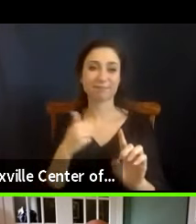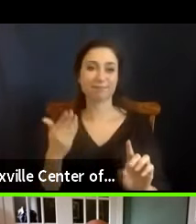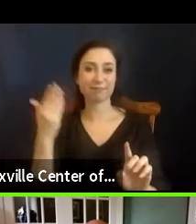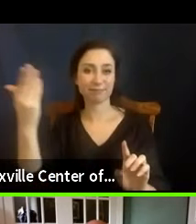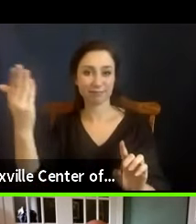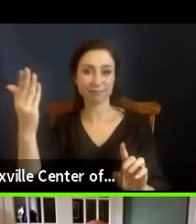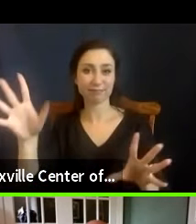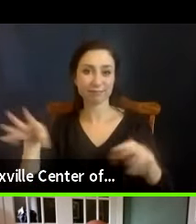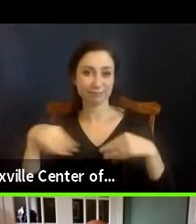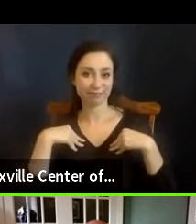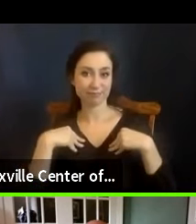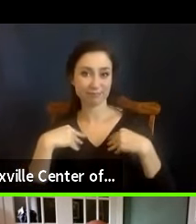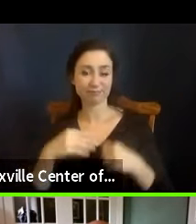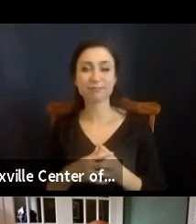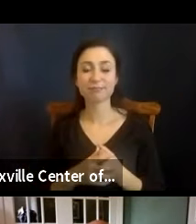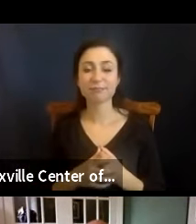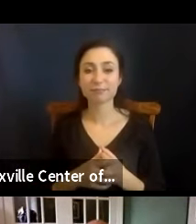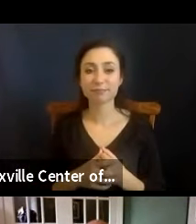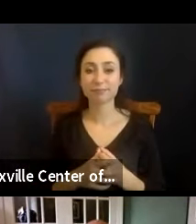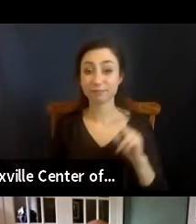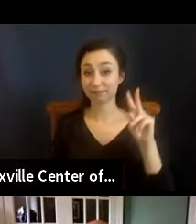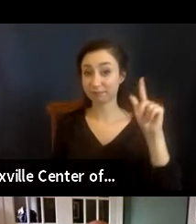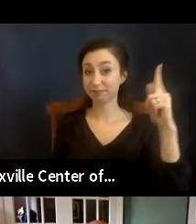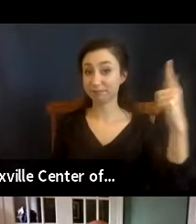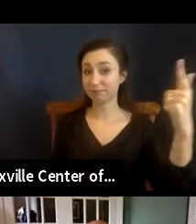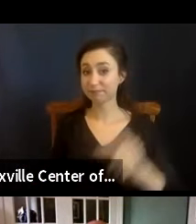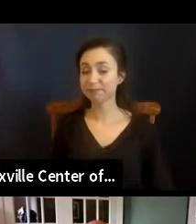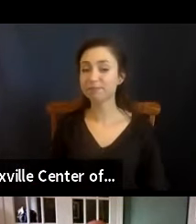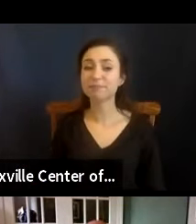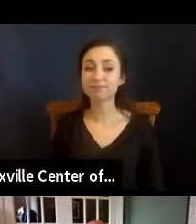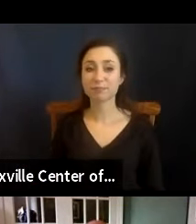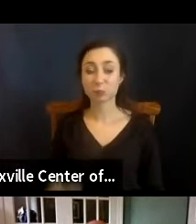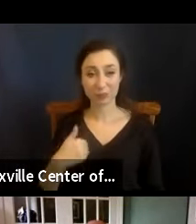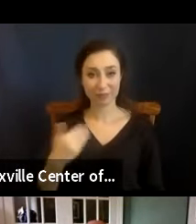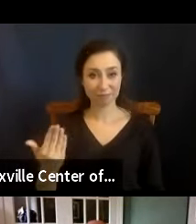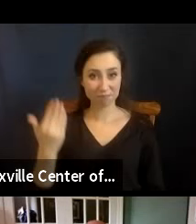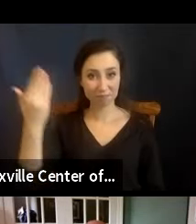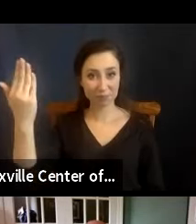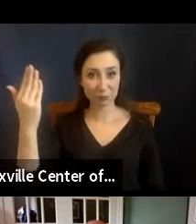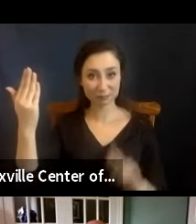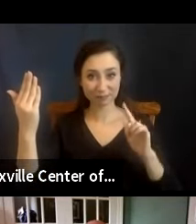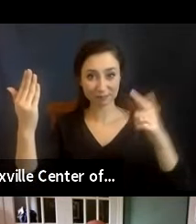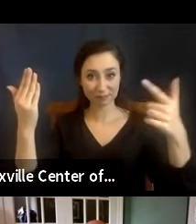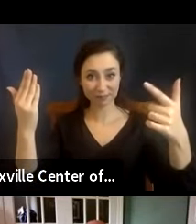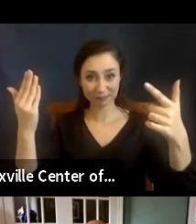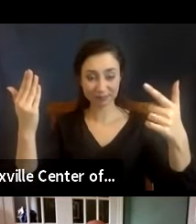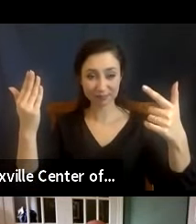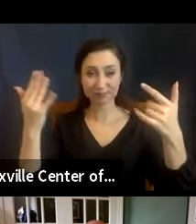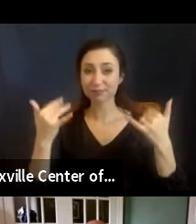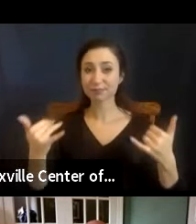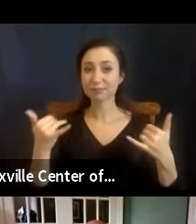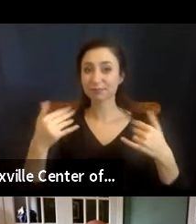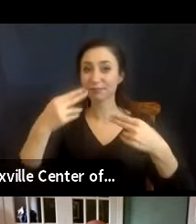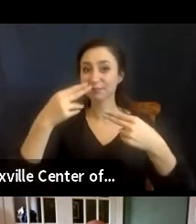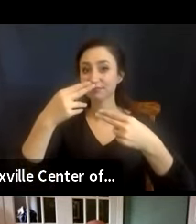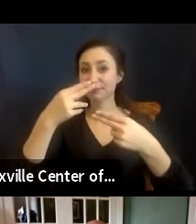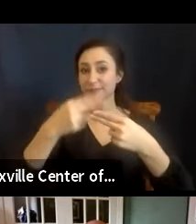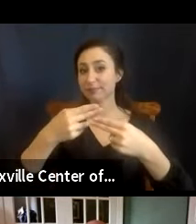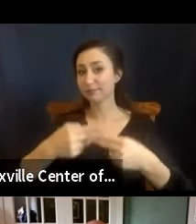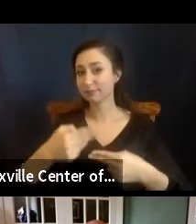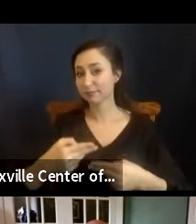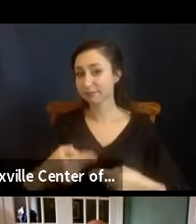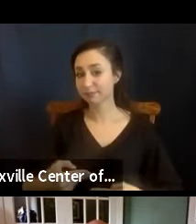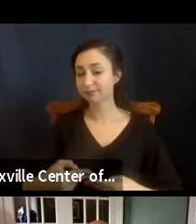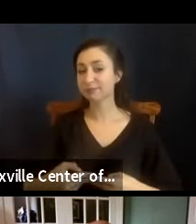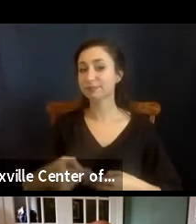as written. I second it. So we have a motion and a second, and we'll have a roll